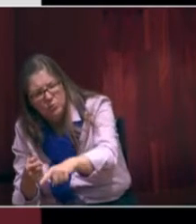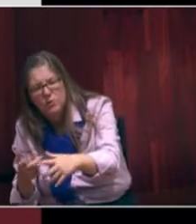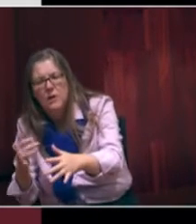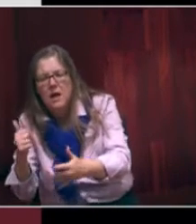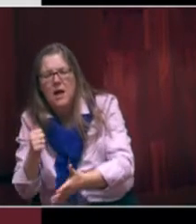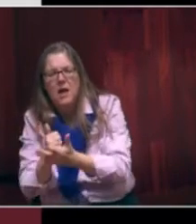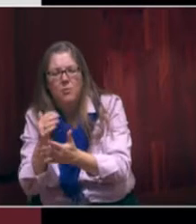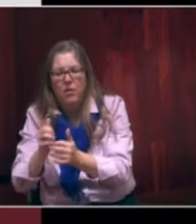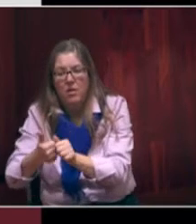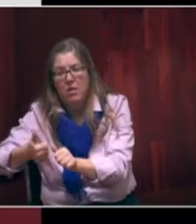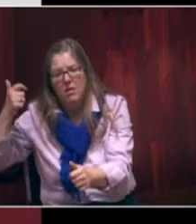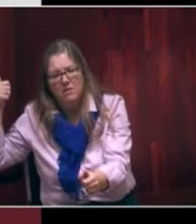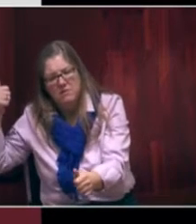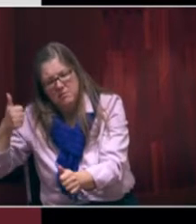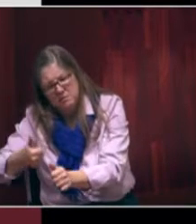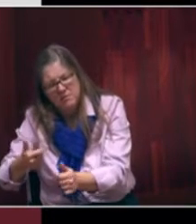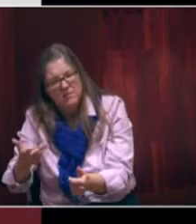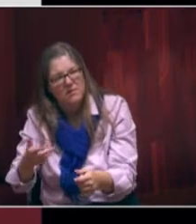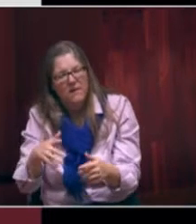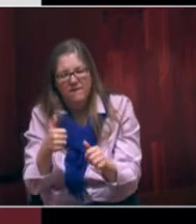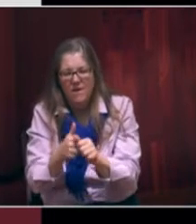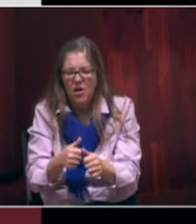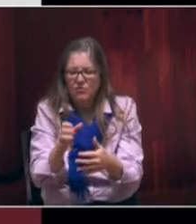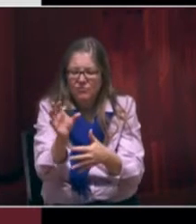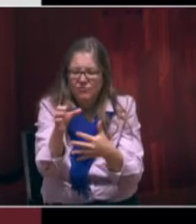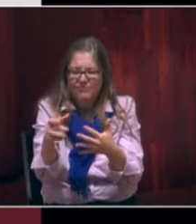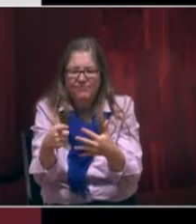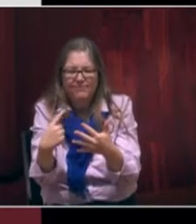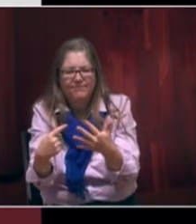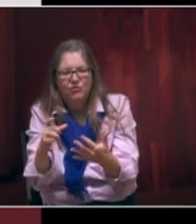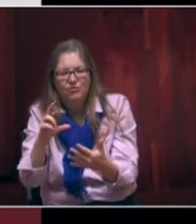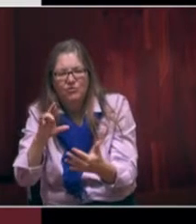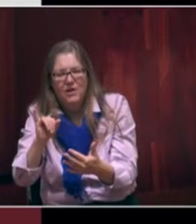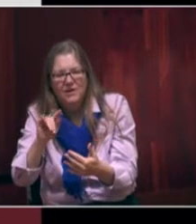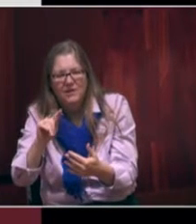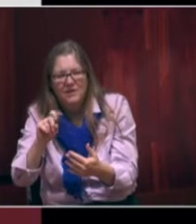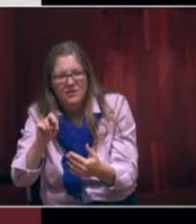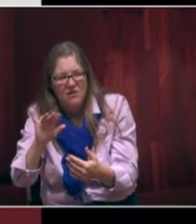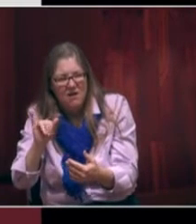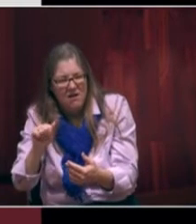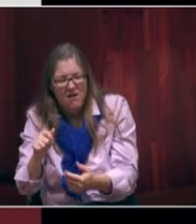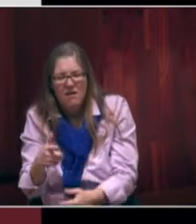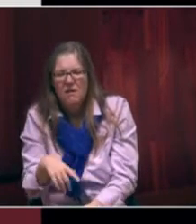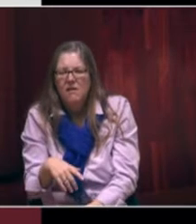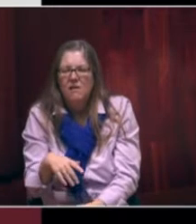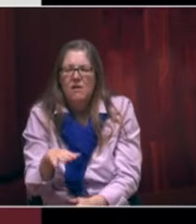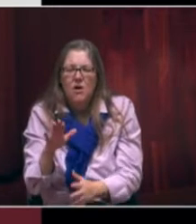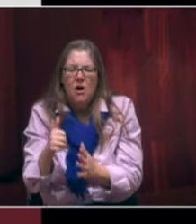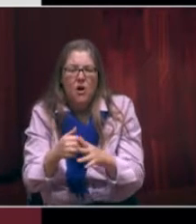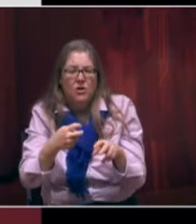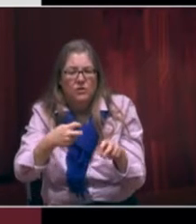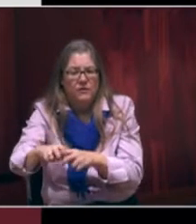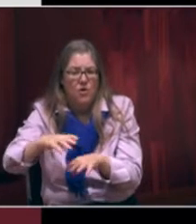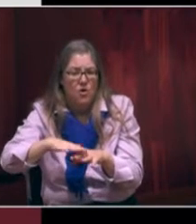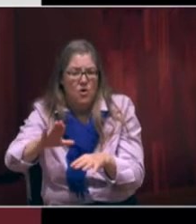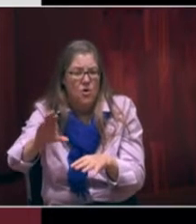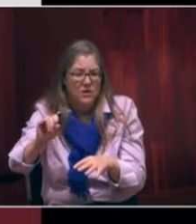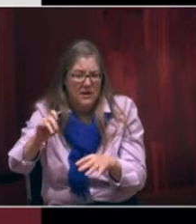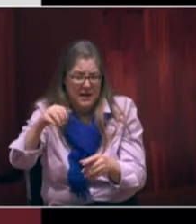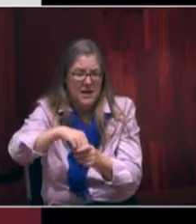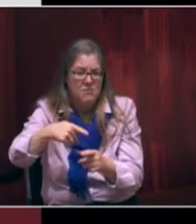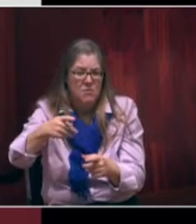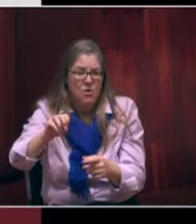if it meets all the criteria that our automated edits are doing, all those transfers could be on your side in the portal